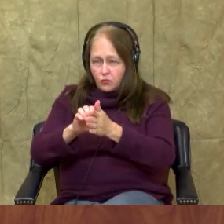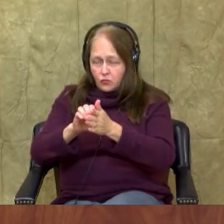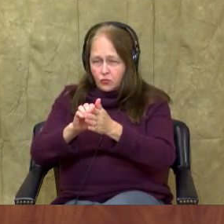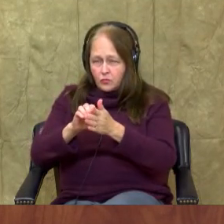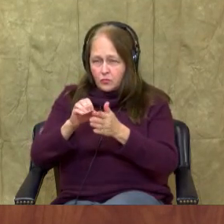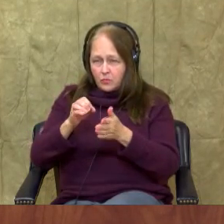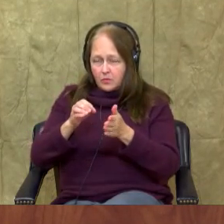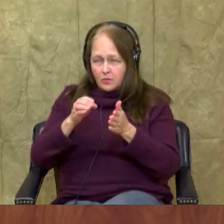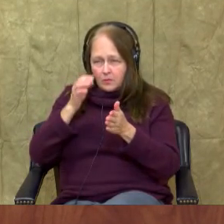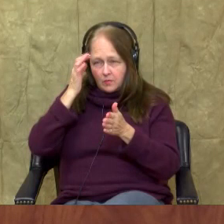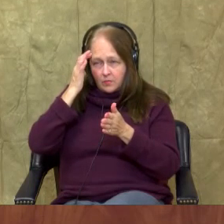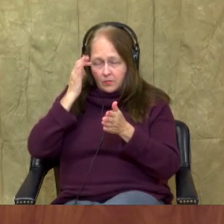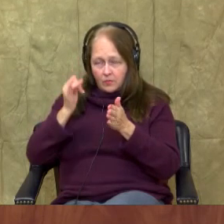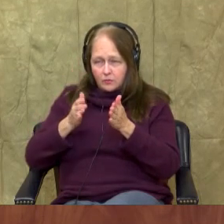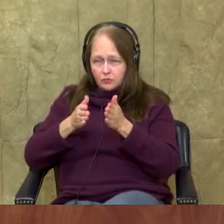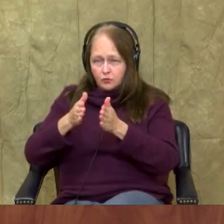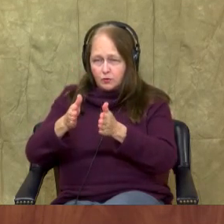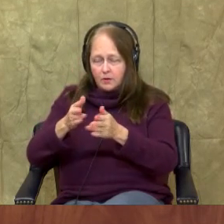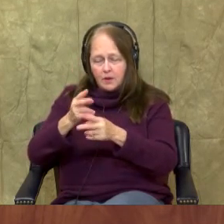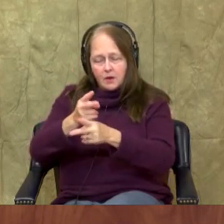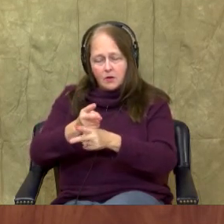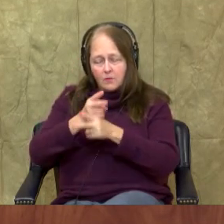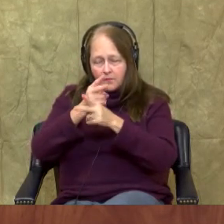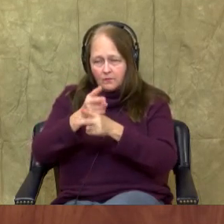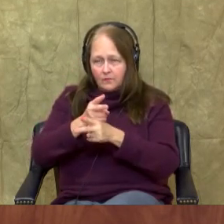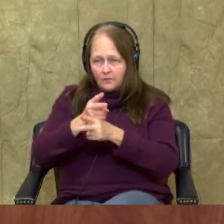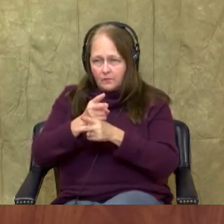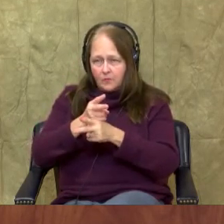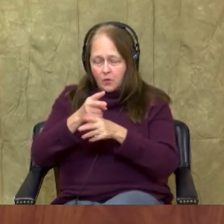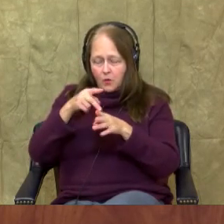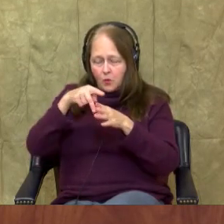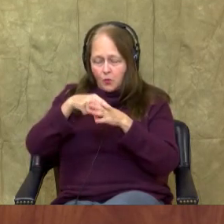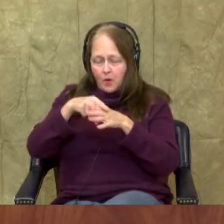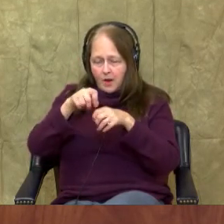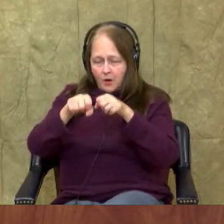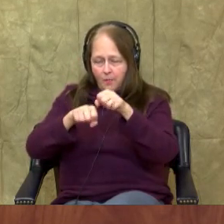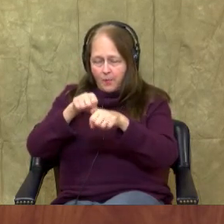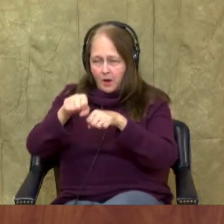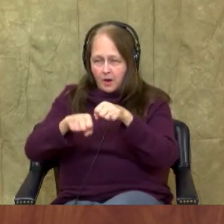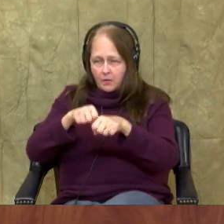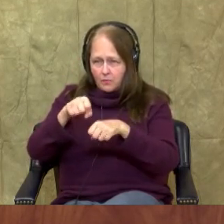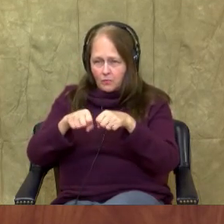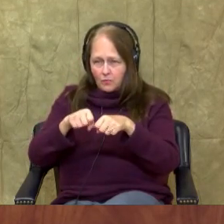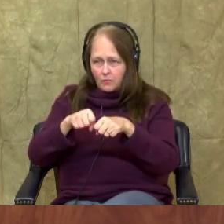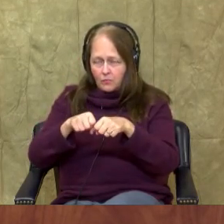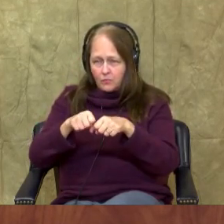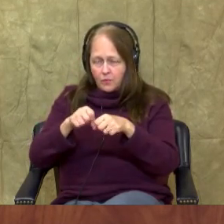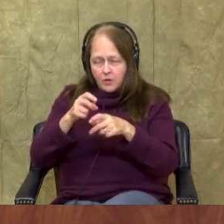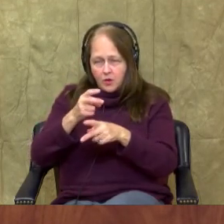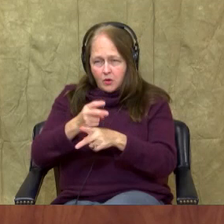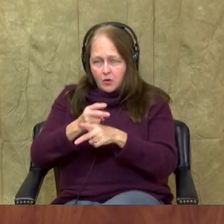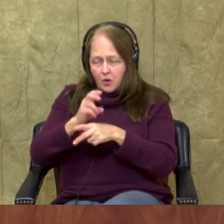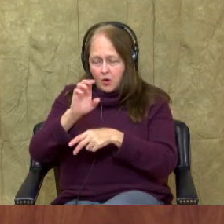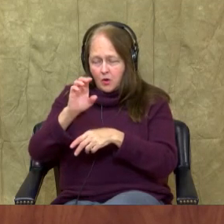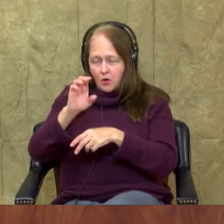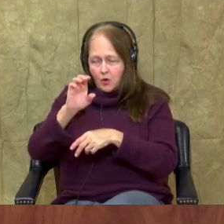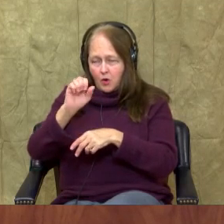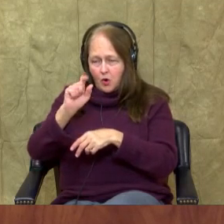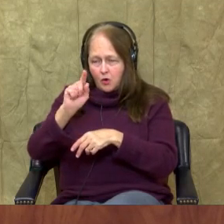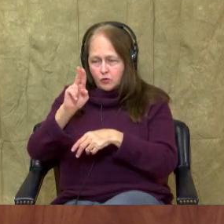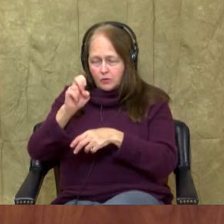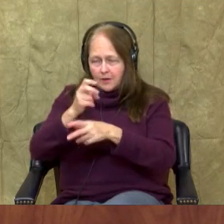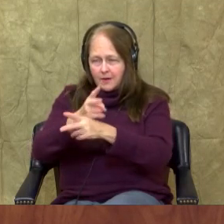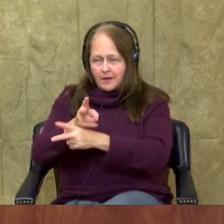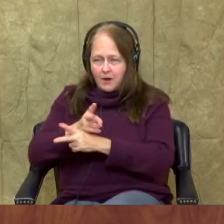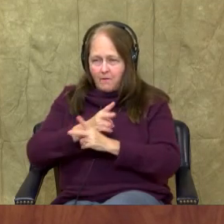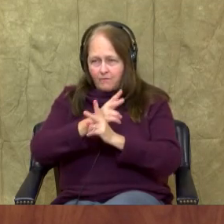the street and also carefully riding her bike. So we have cautious And we have careful. We